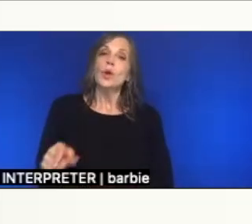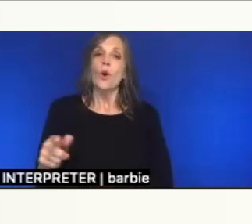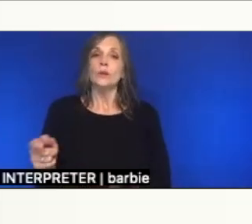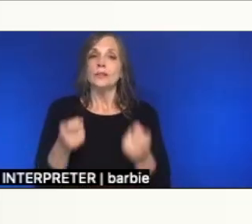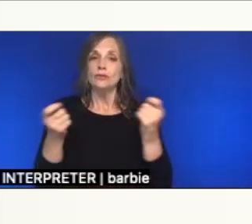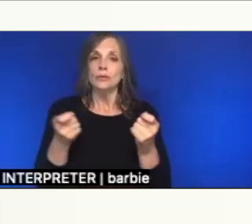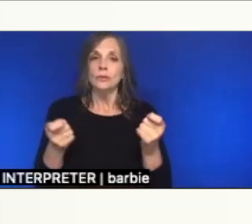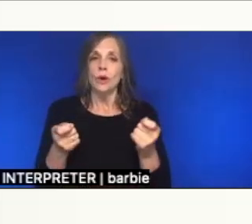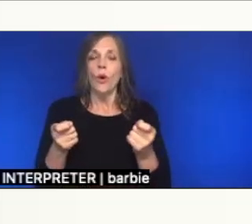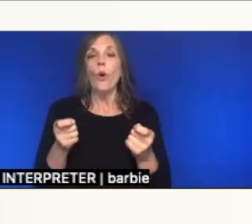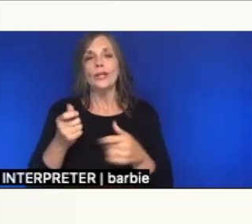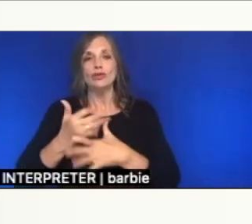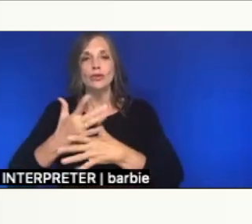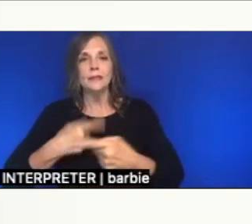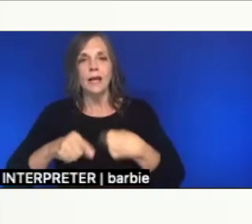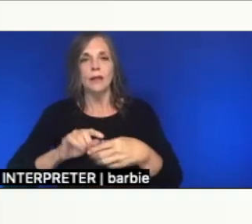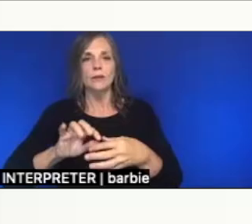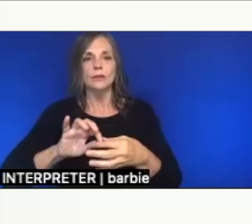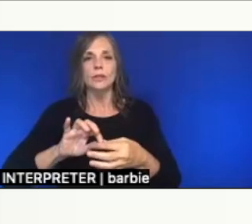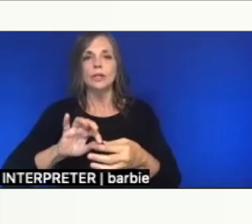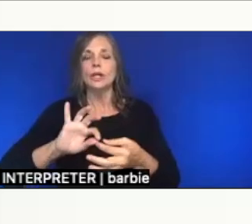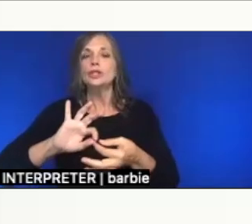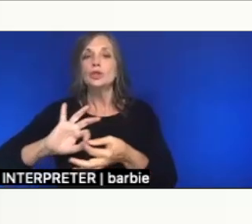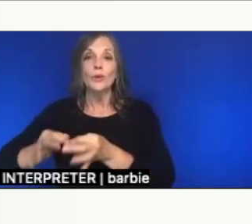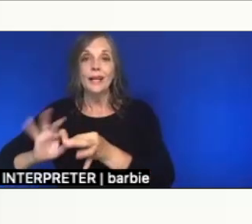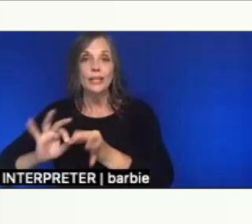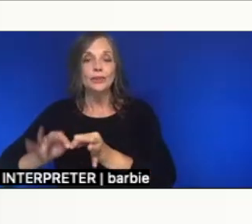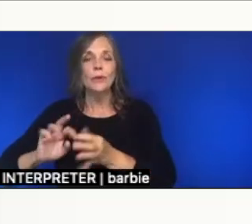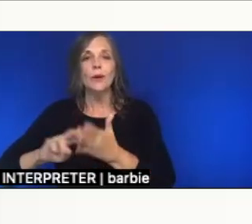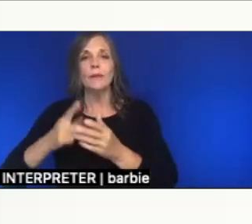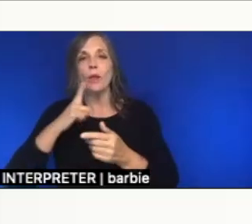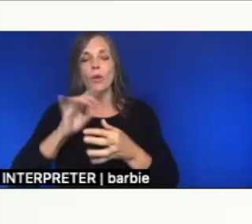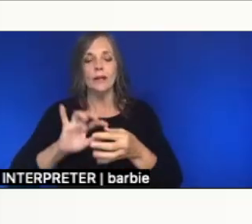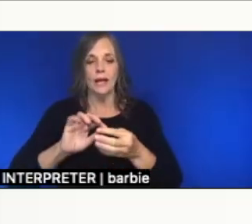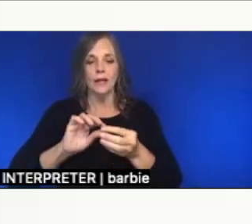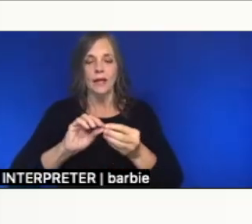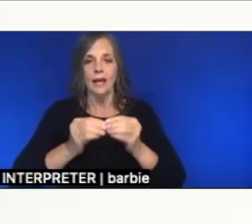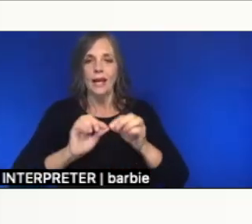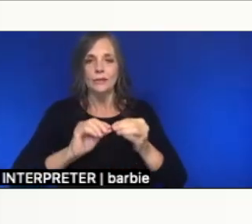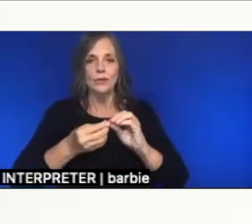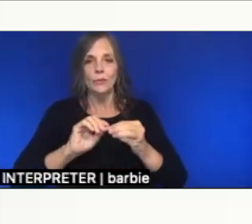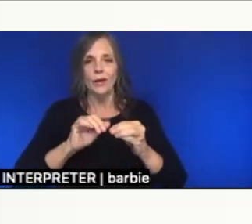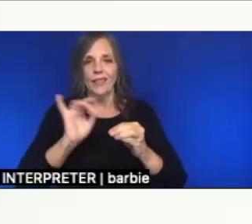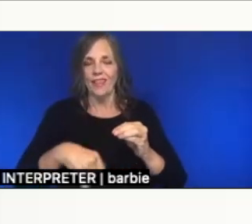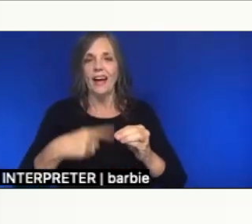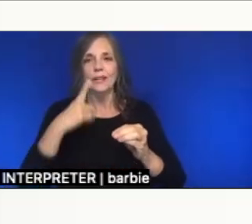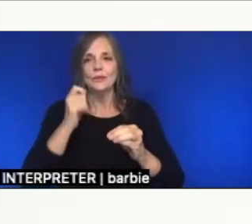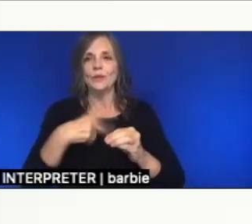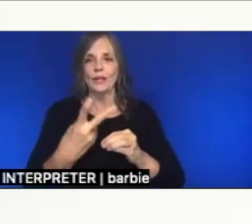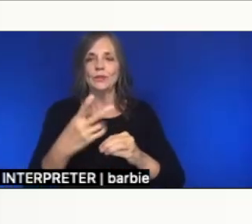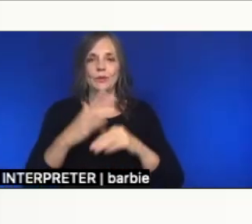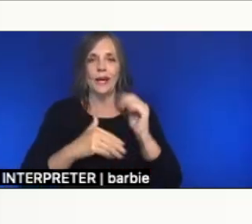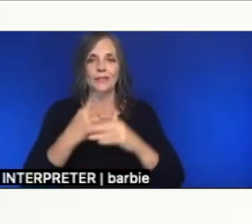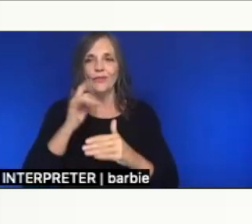signs, or for instance, which is like interpret, you also need two hands for it. Sorry, not two hands to do the sign.